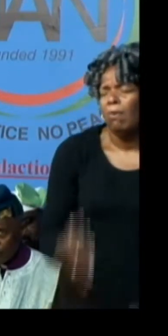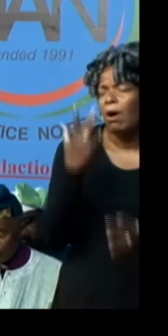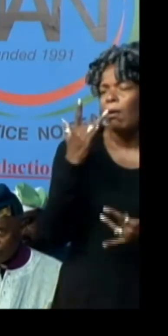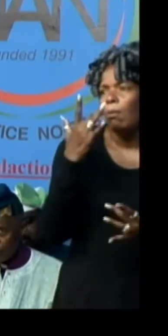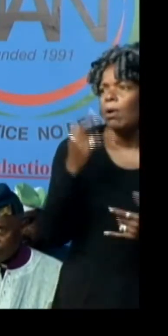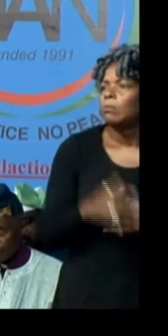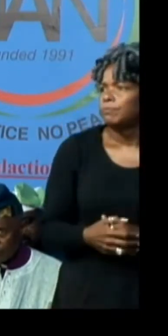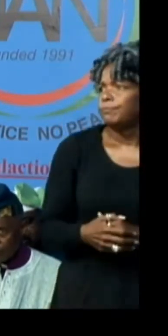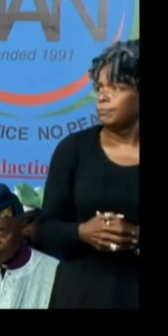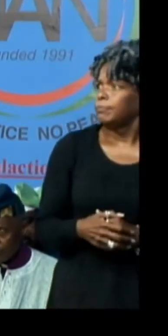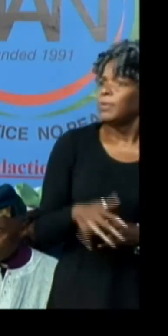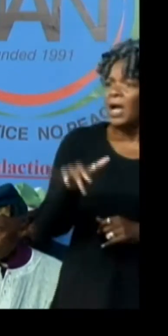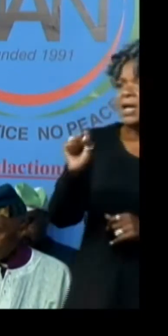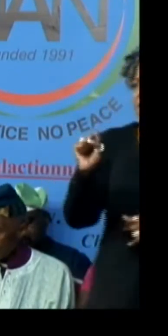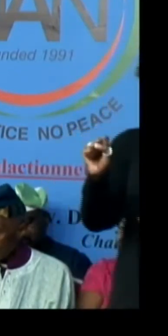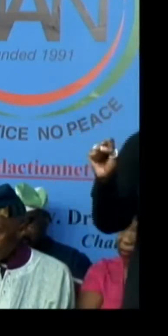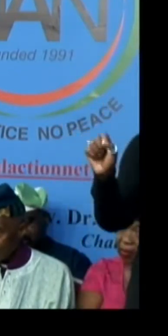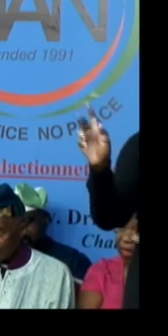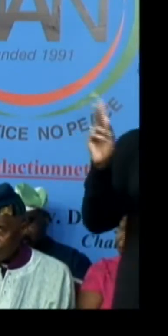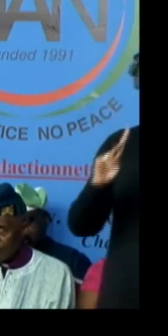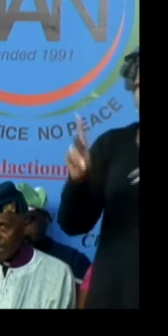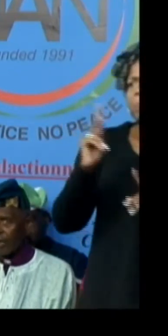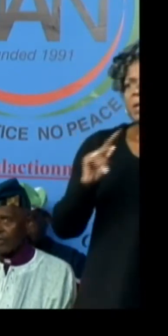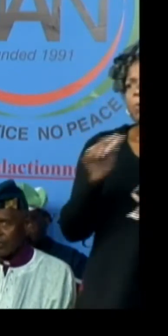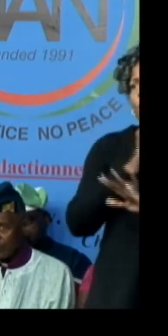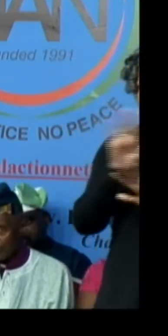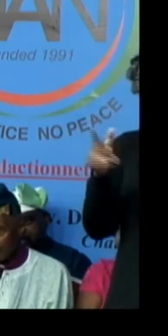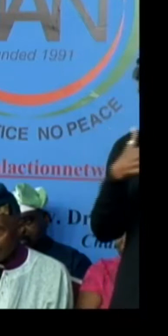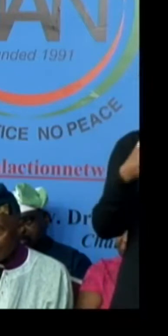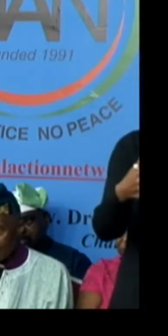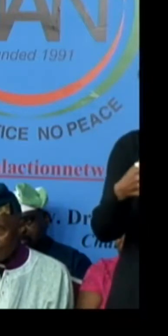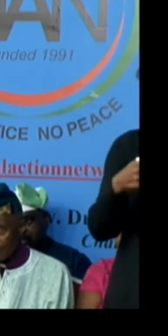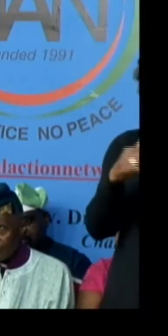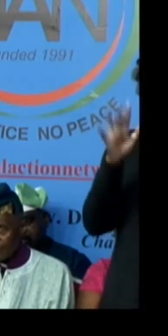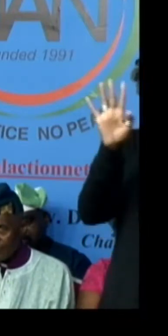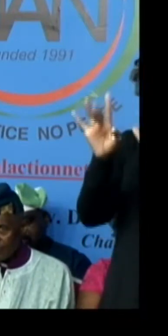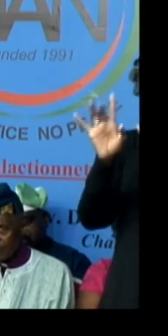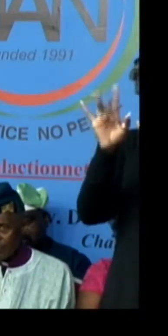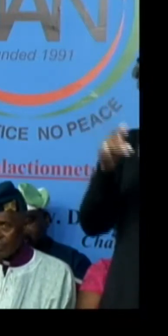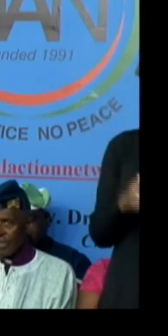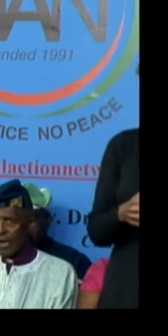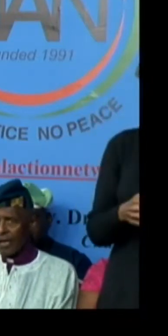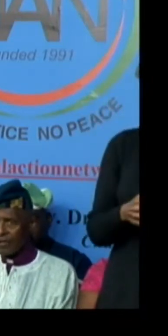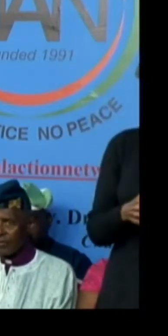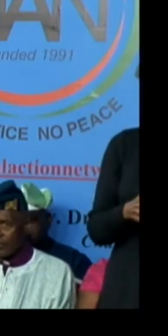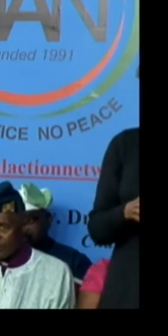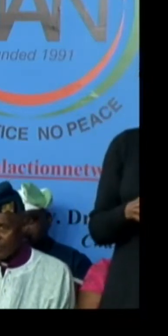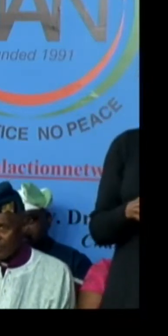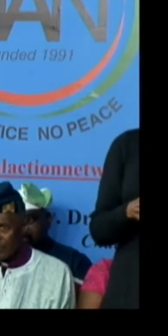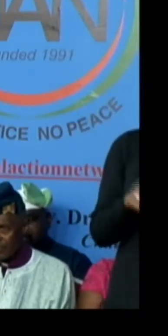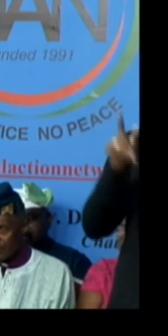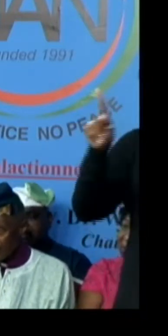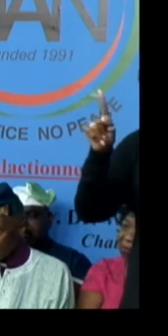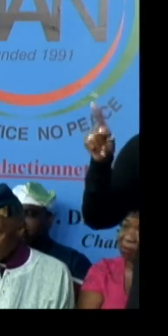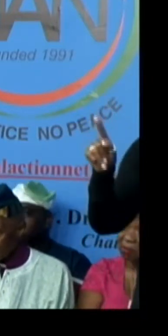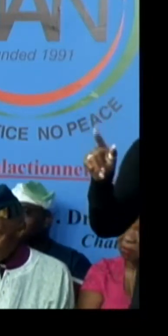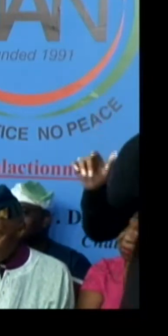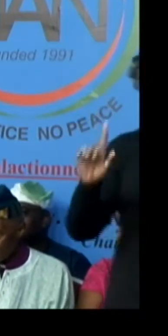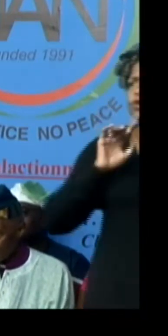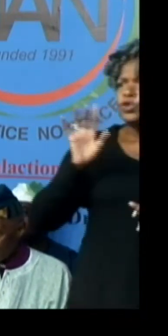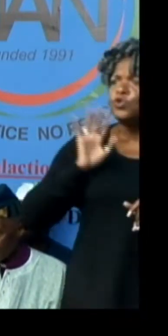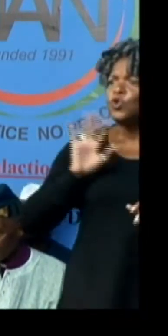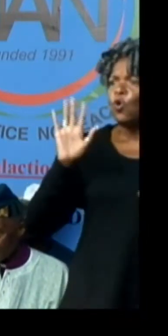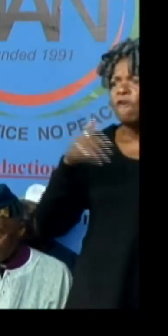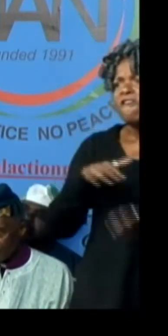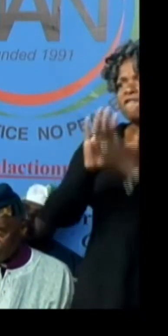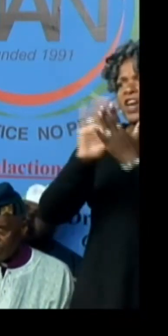people do you wrong. You've been done wrong before. You got through it then, you can do it now. Yeah, you got a no good